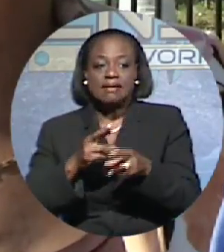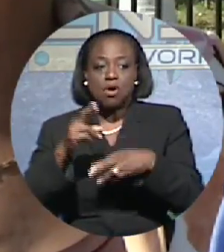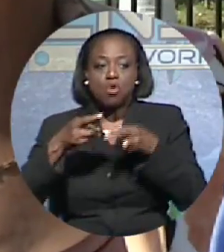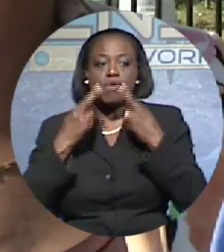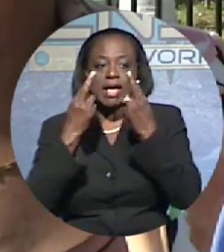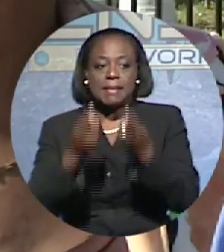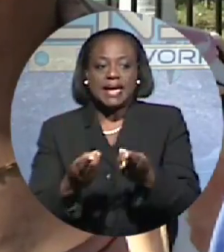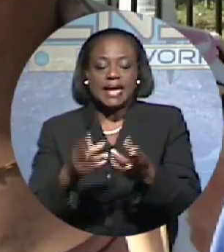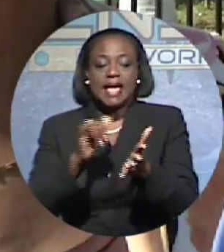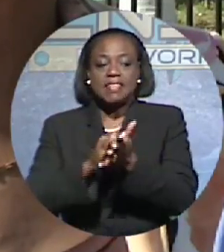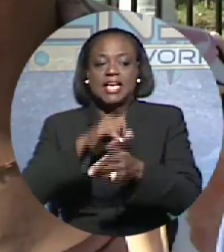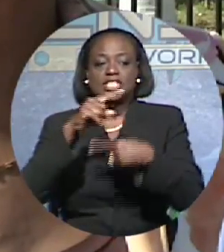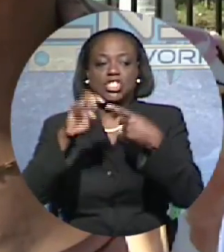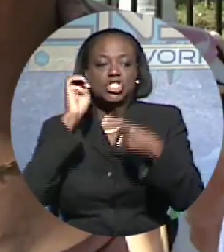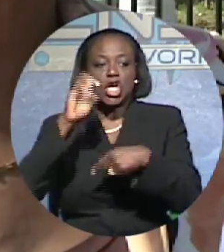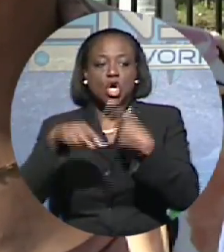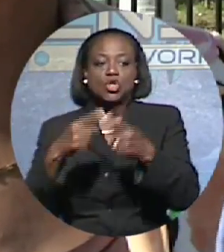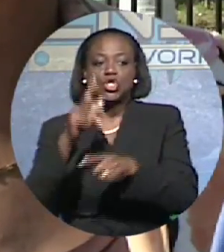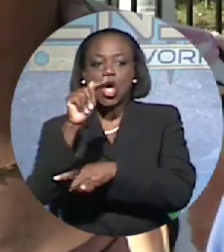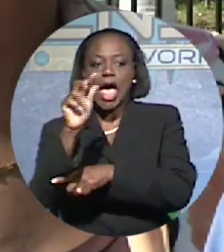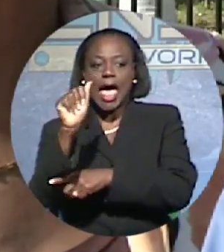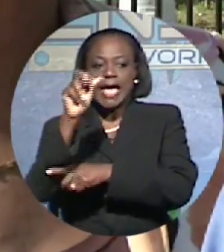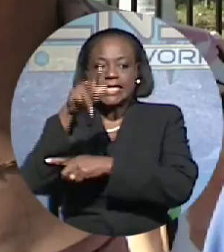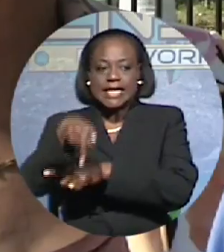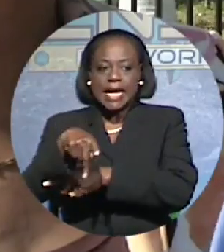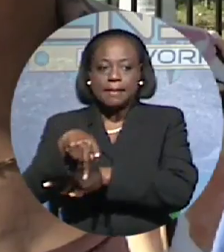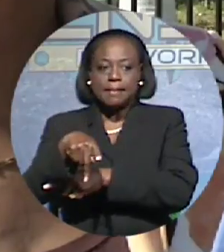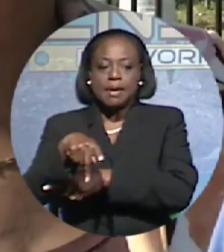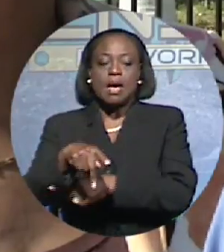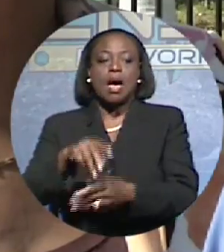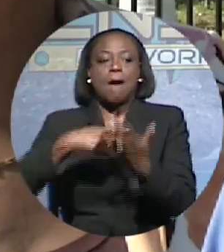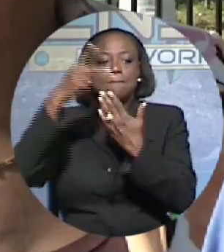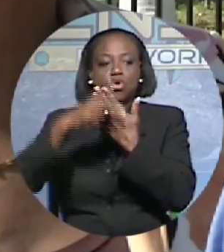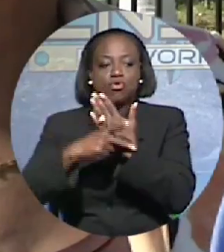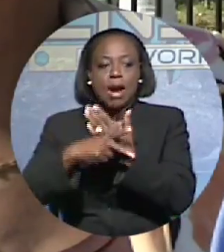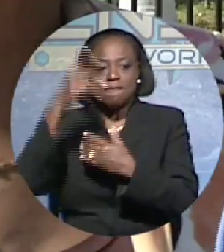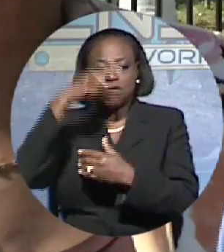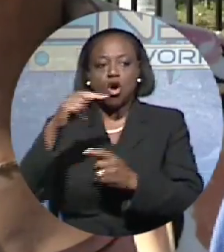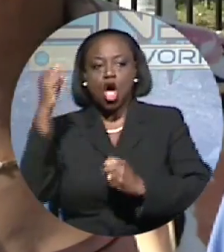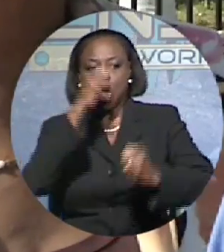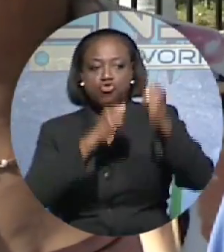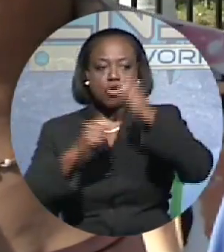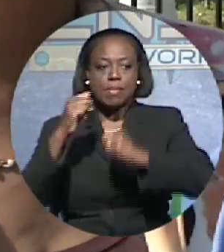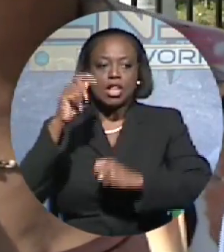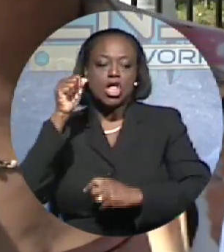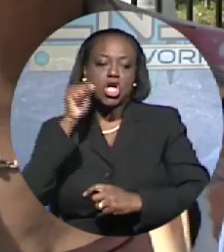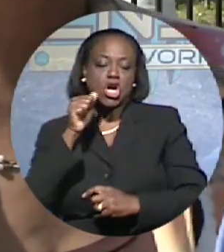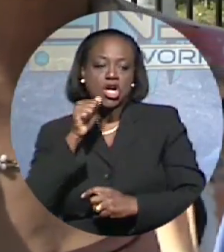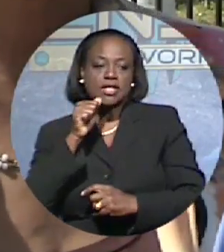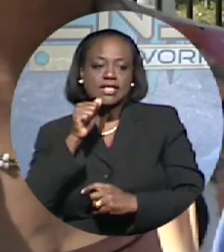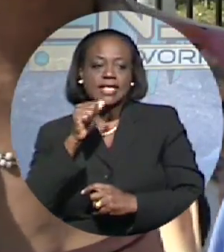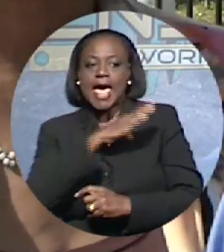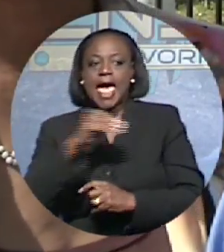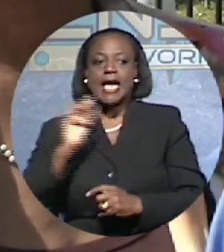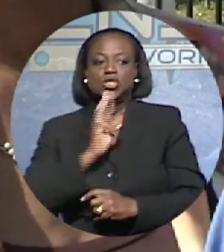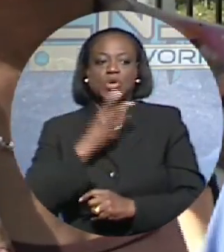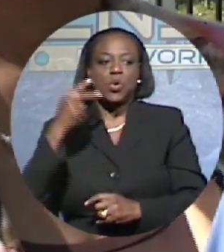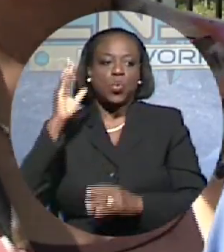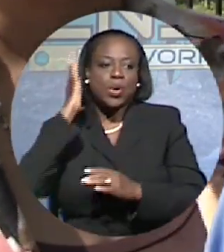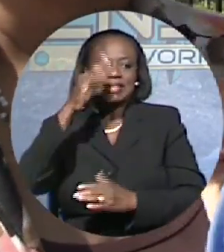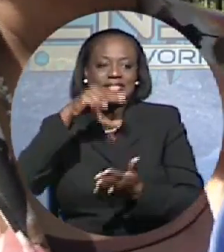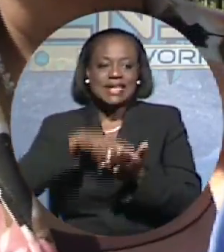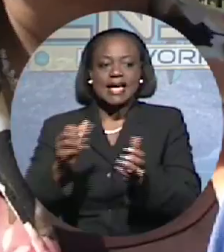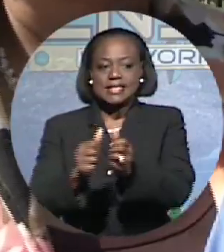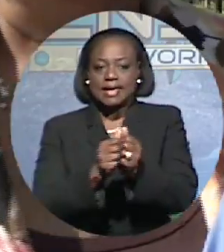a program that deals with troubled youth, females. We're also going to stand in solidarity with our